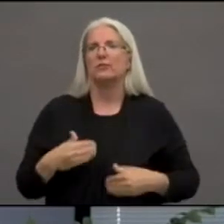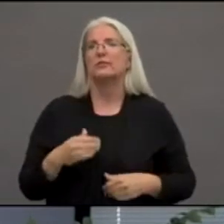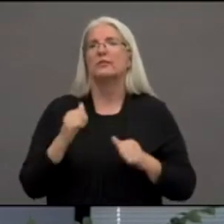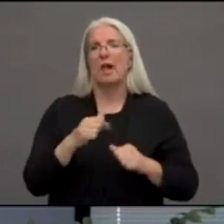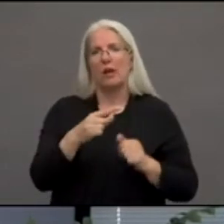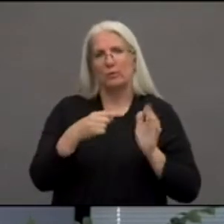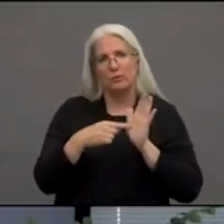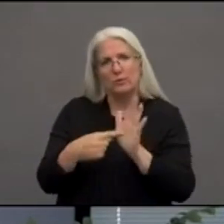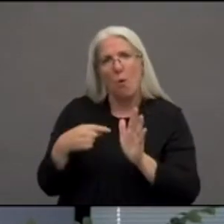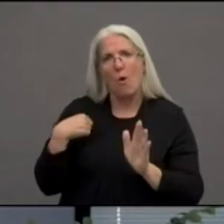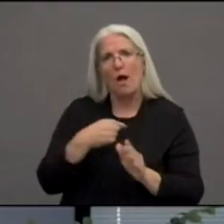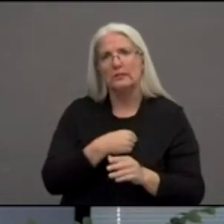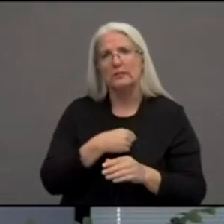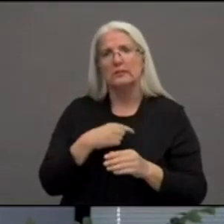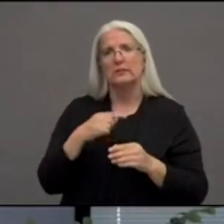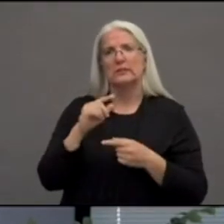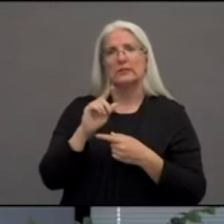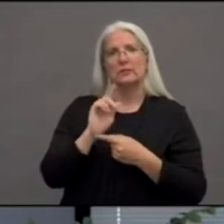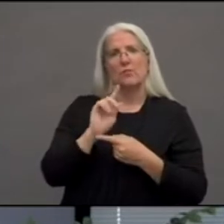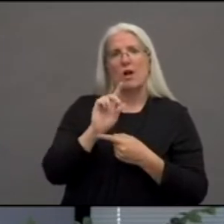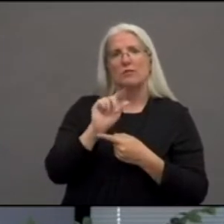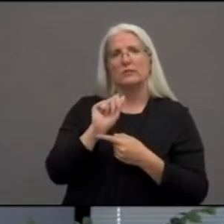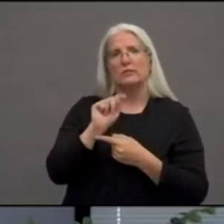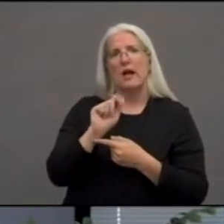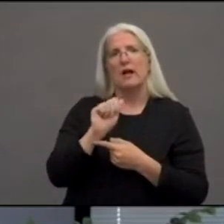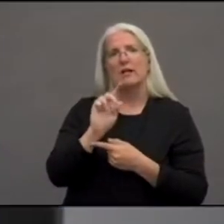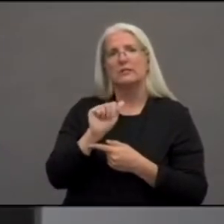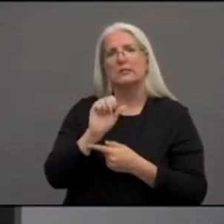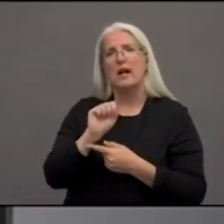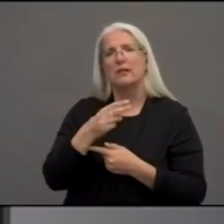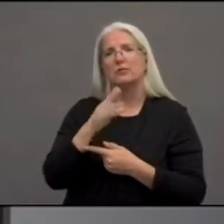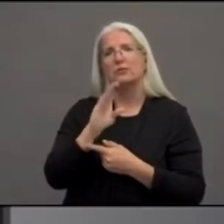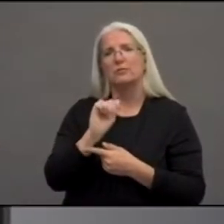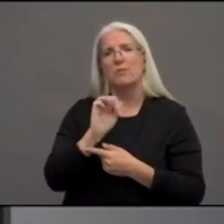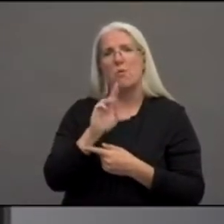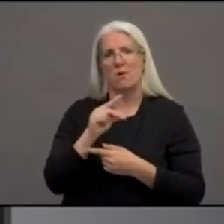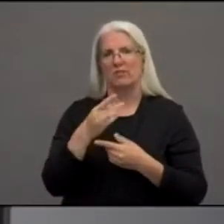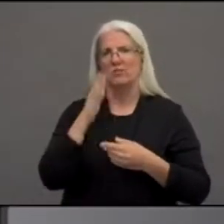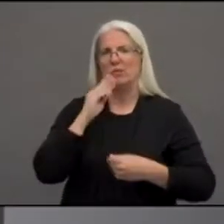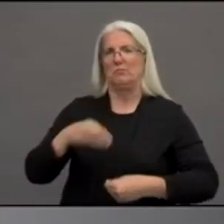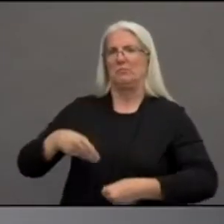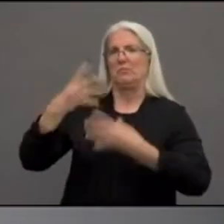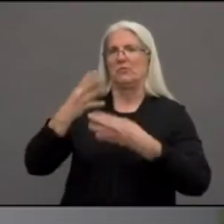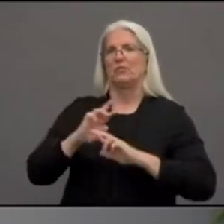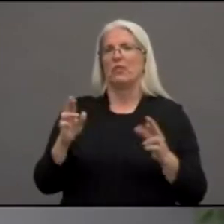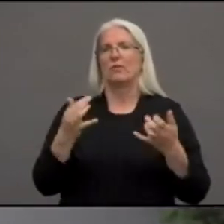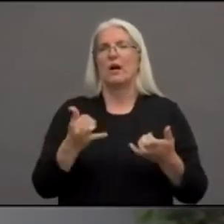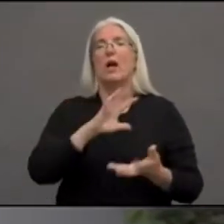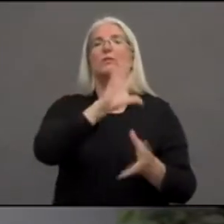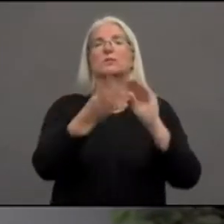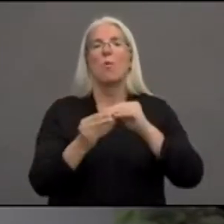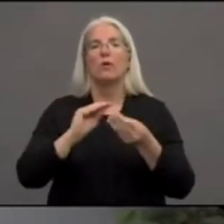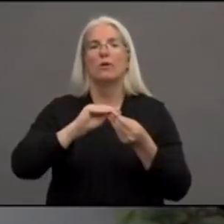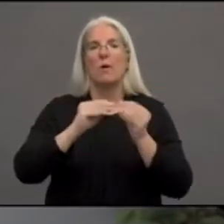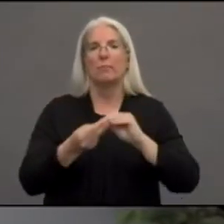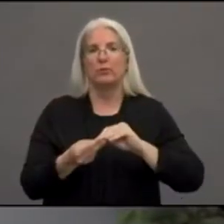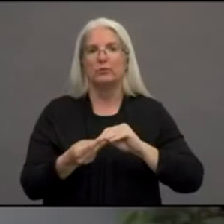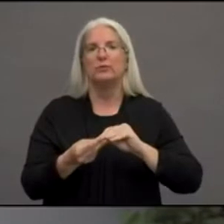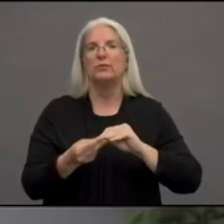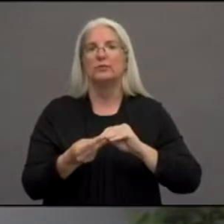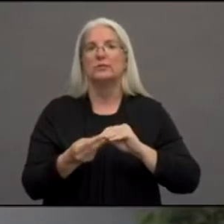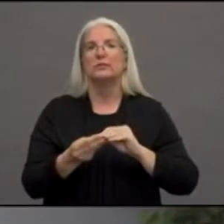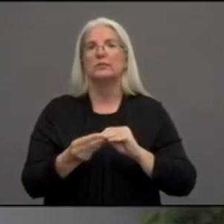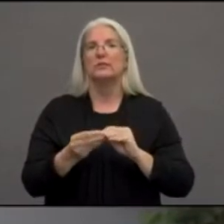data dashboard here and go over those numbers. As you can see, total cases as